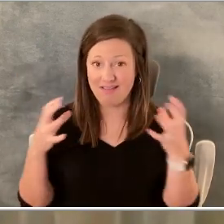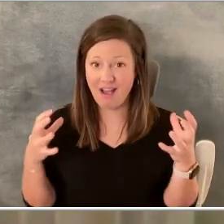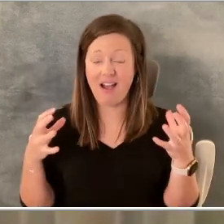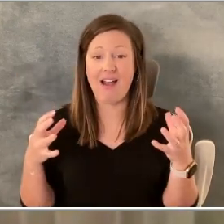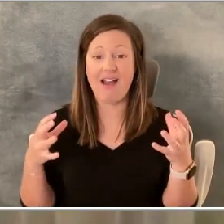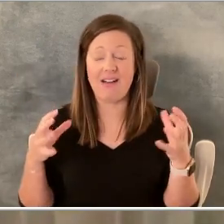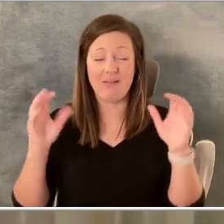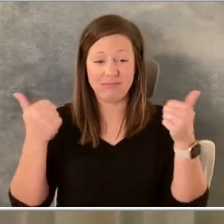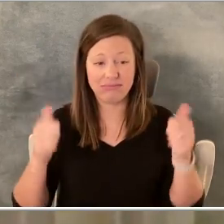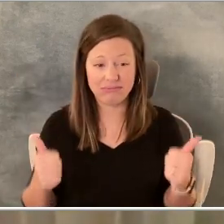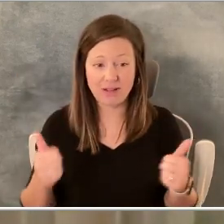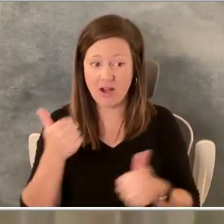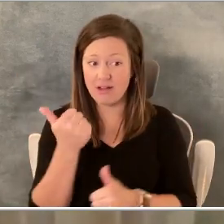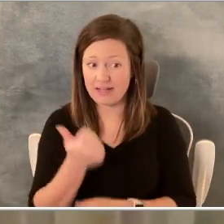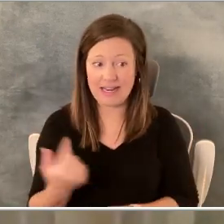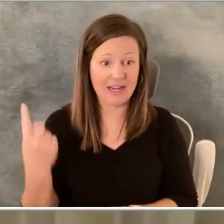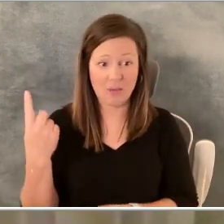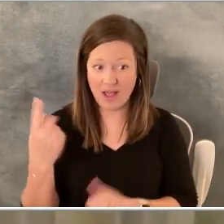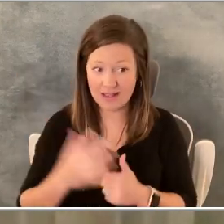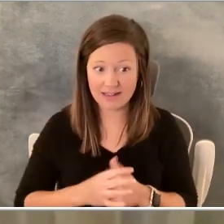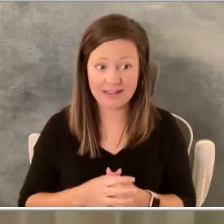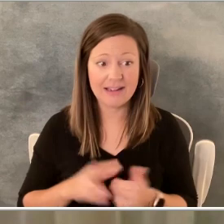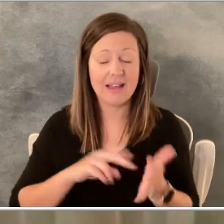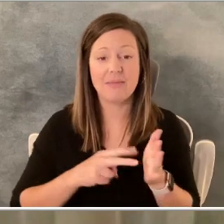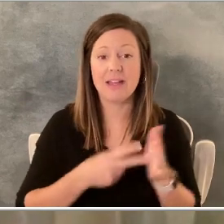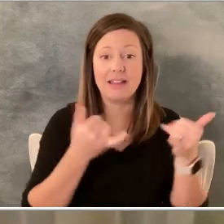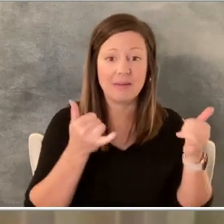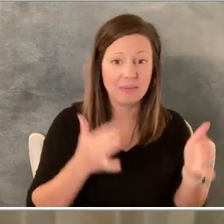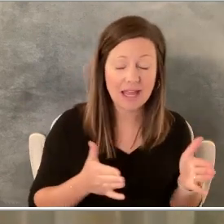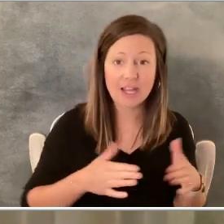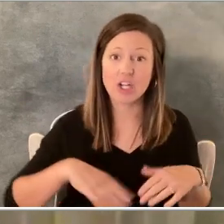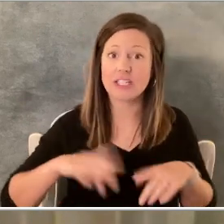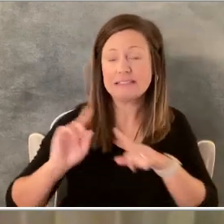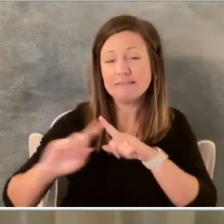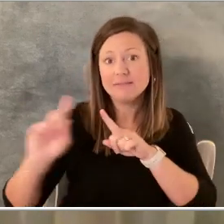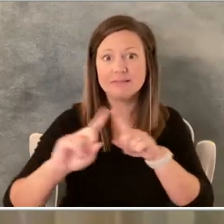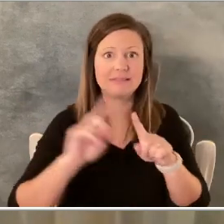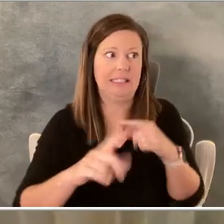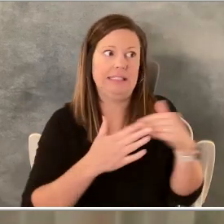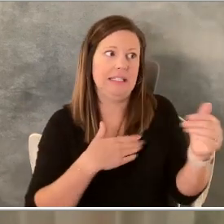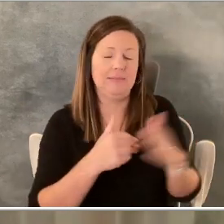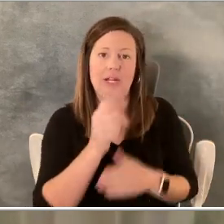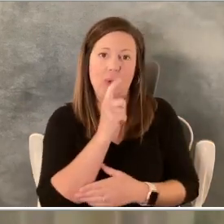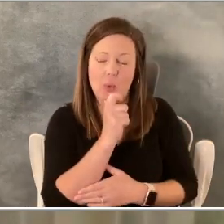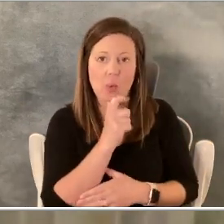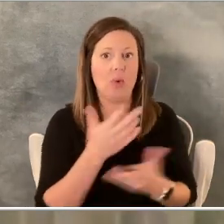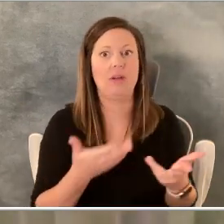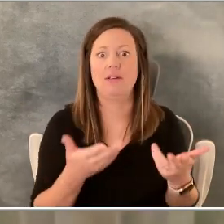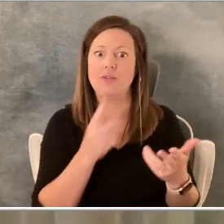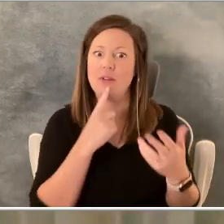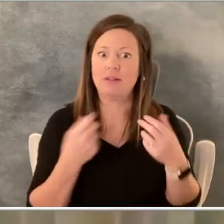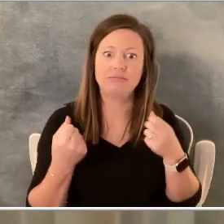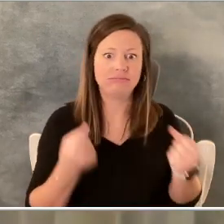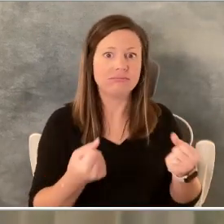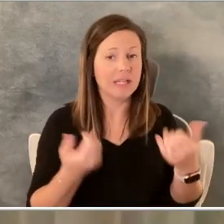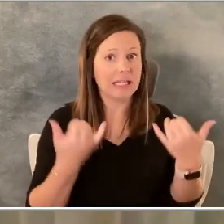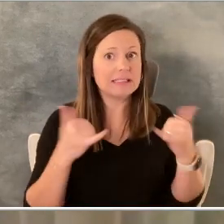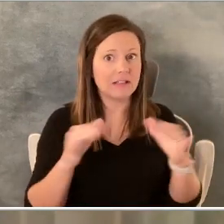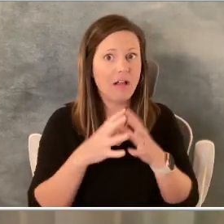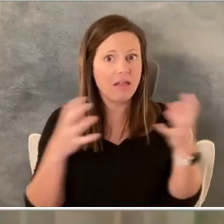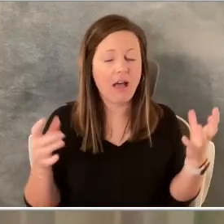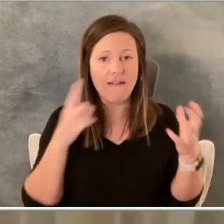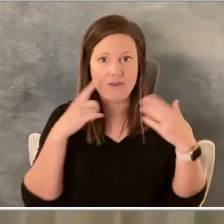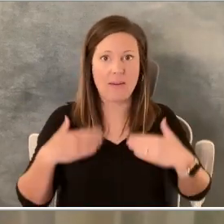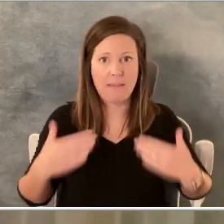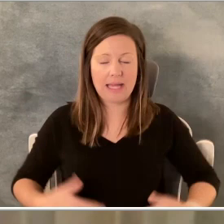care who you are. As great as Bobby Witt Jr. is, or Shohei Ohtani, or Aaron Judge, the grind is the grind. And,